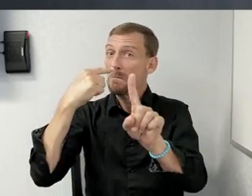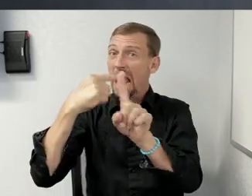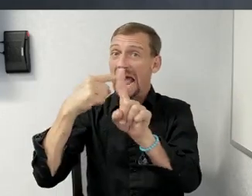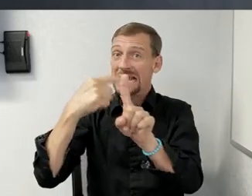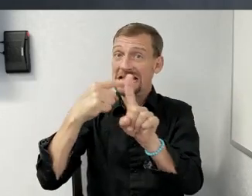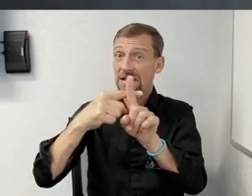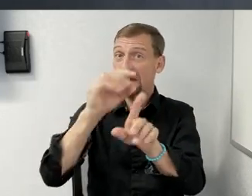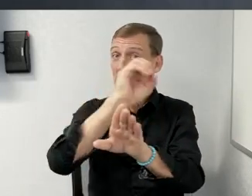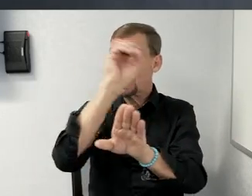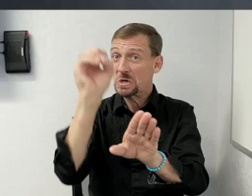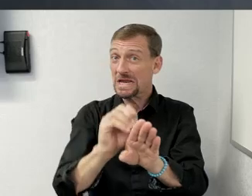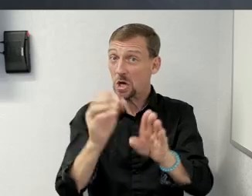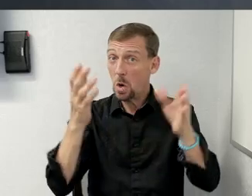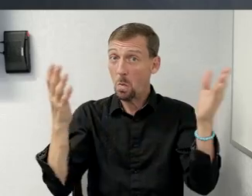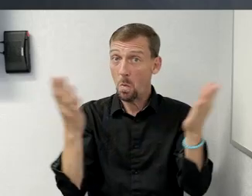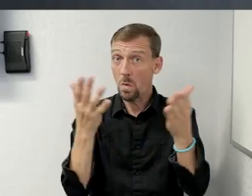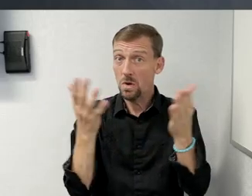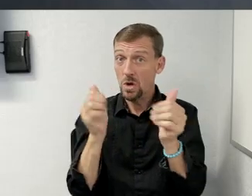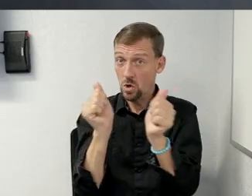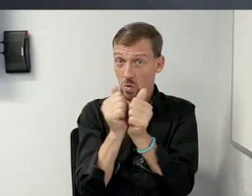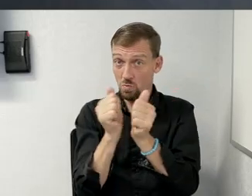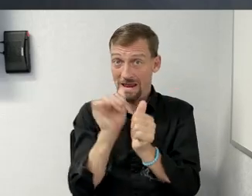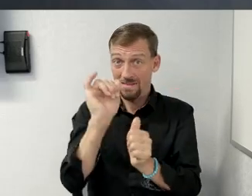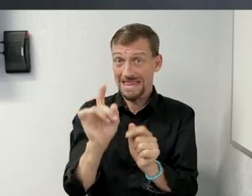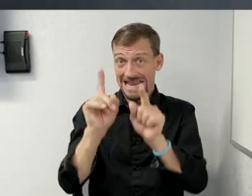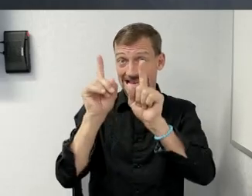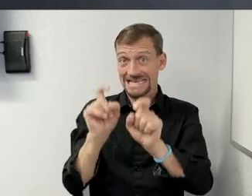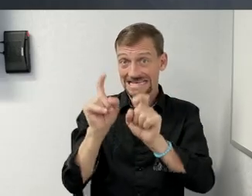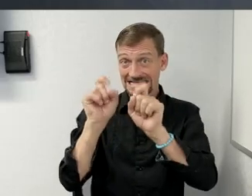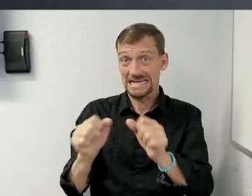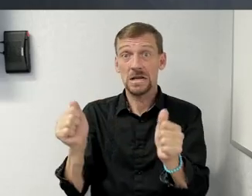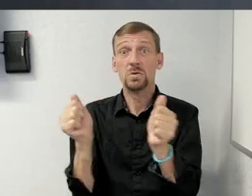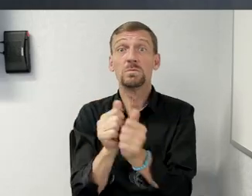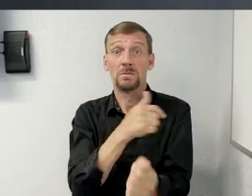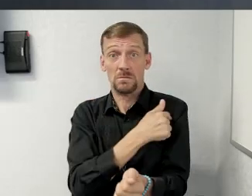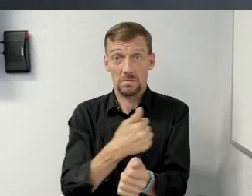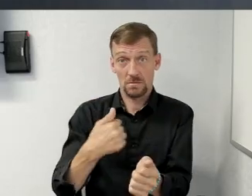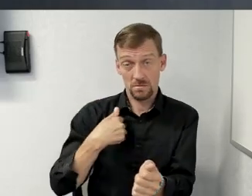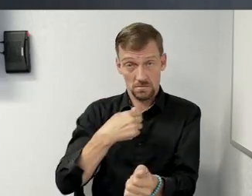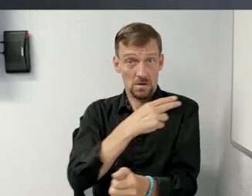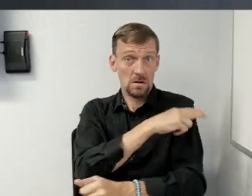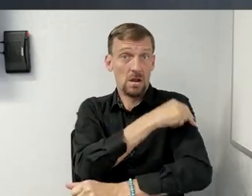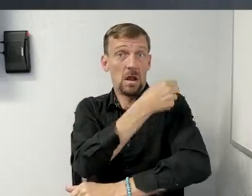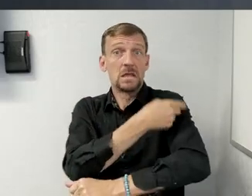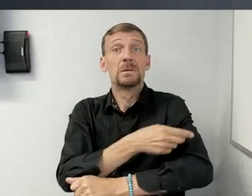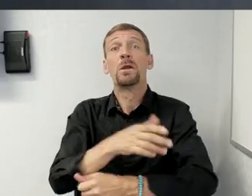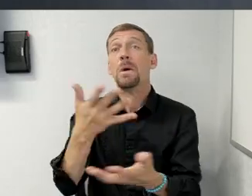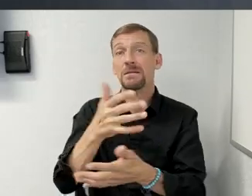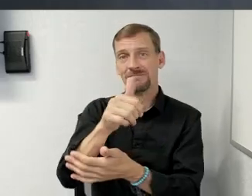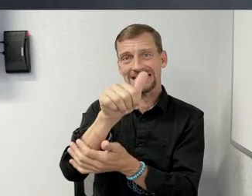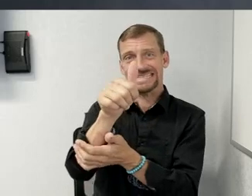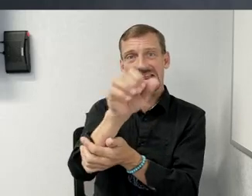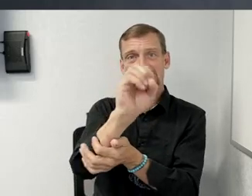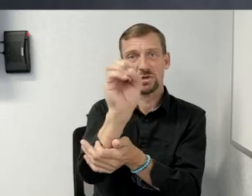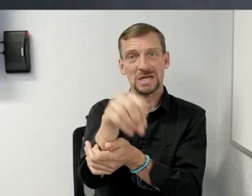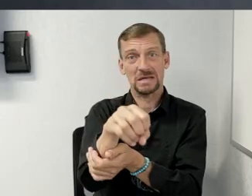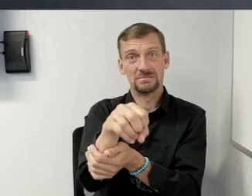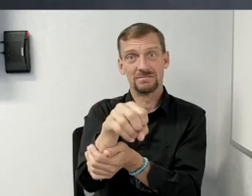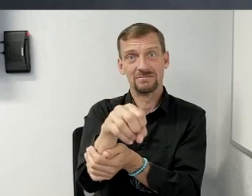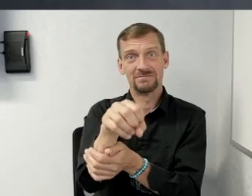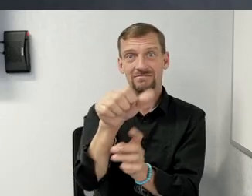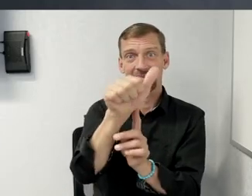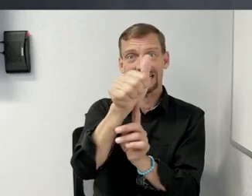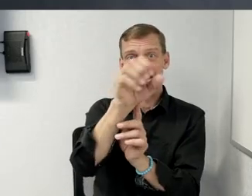rate, at least with respect to the testing that's been done by Kaweah Delta, of 10%. And so that's an